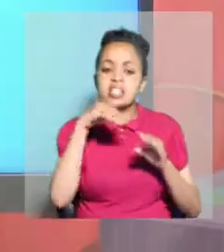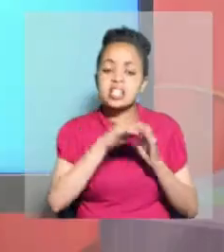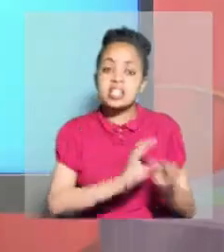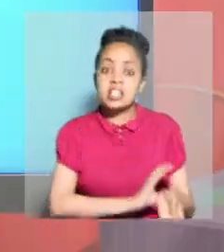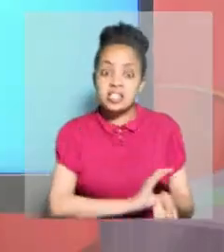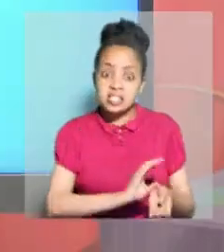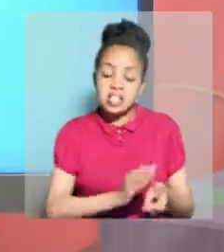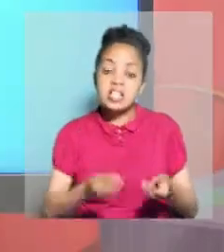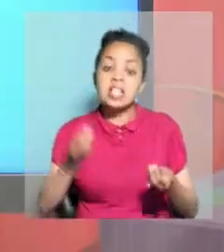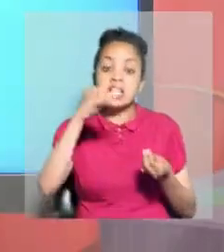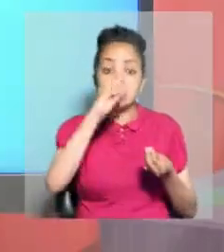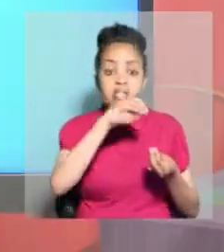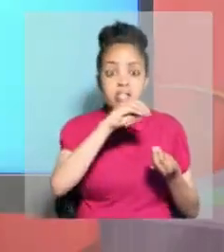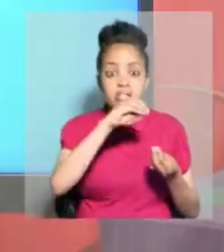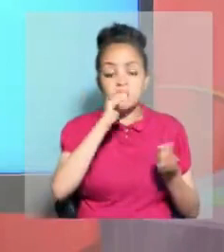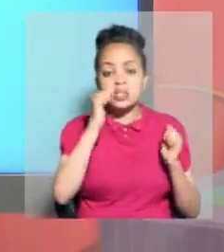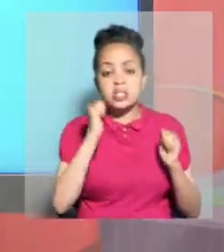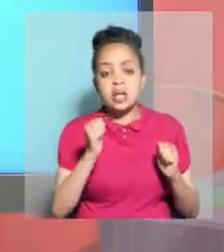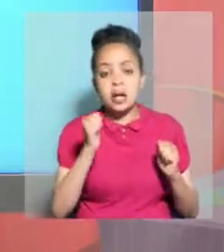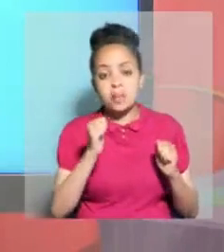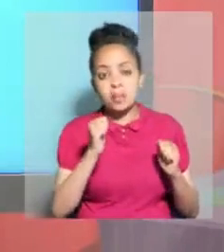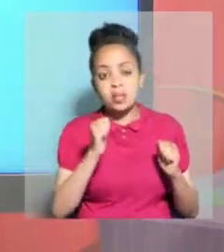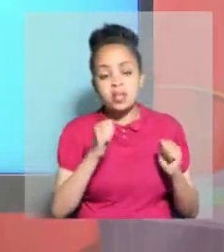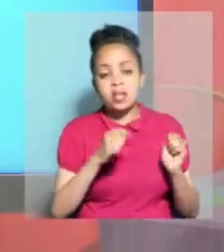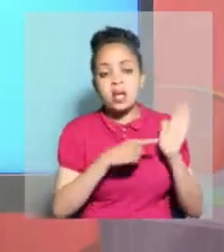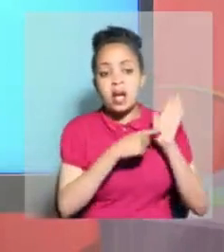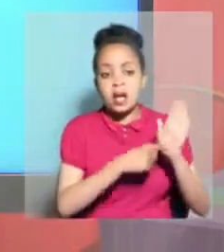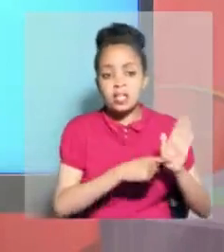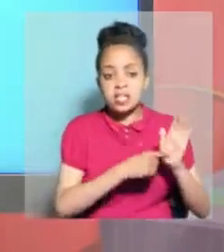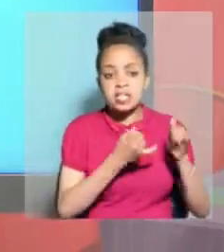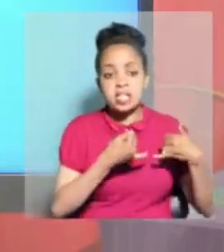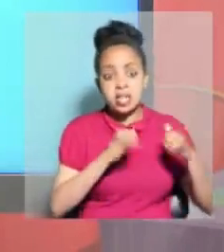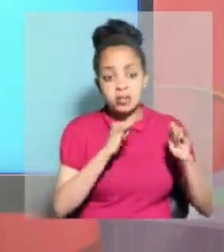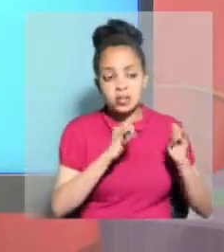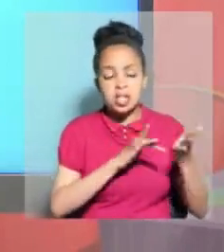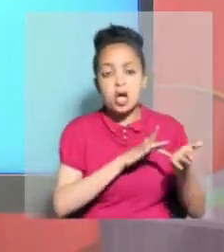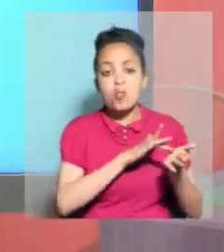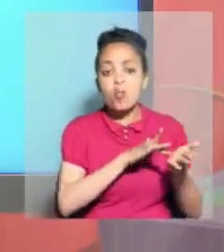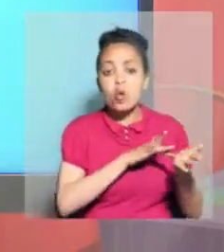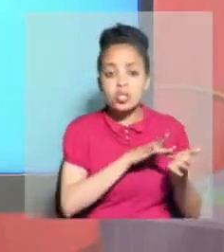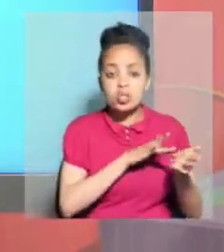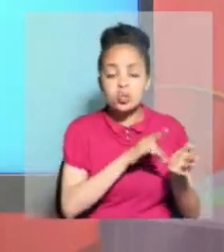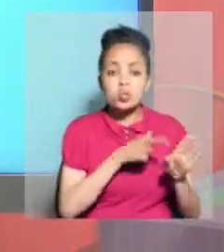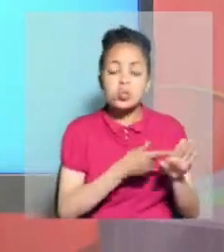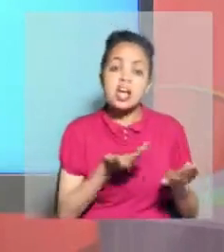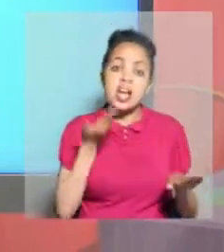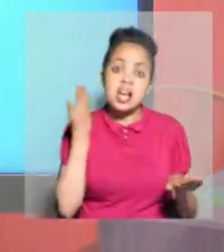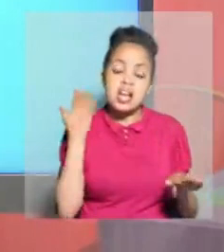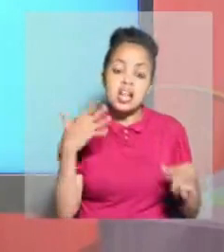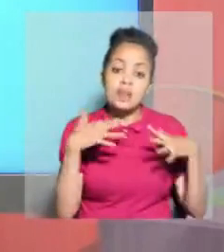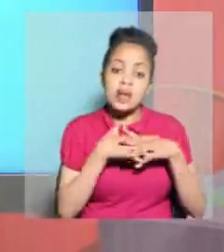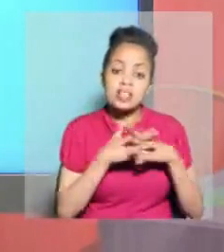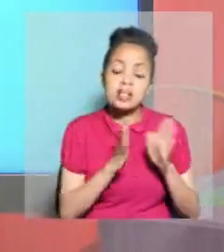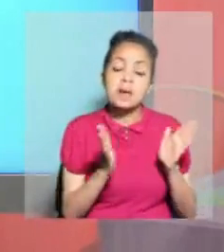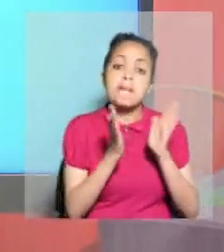cell become increases the cell, which can be act as an inhibition or that of a poison to that of earlier reaction to become